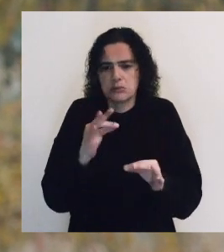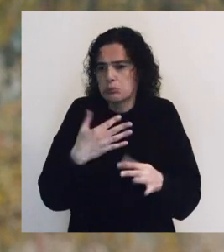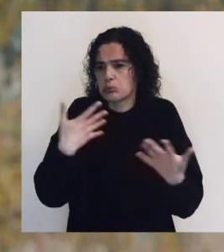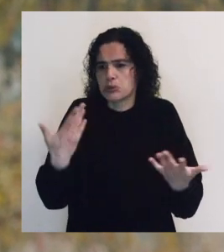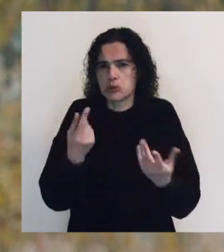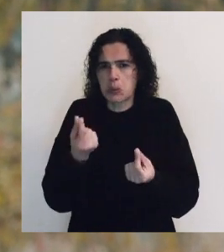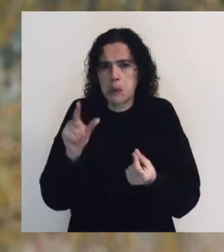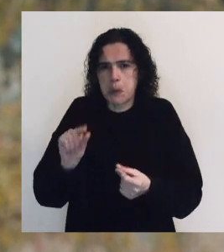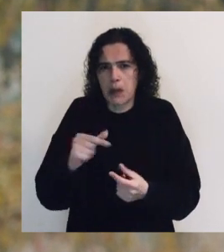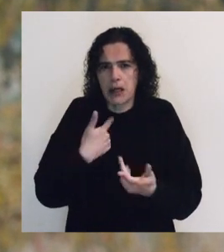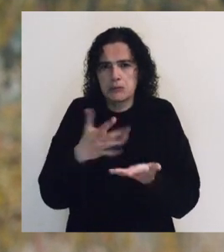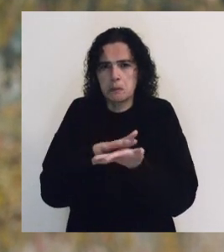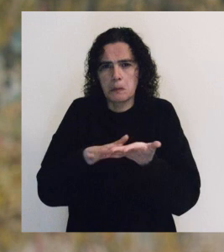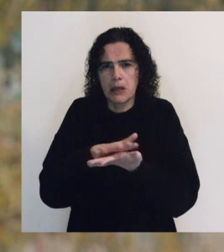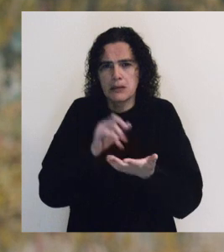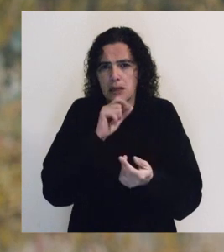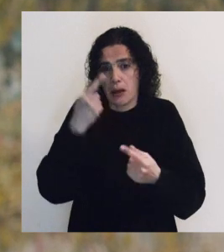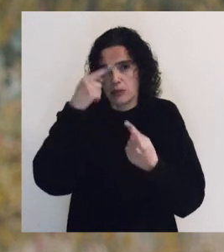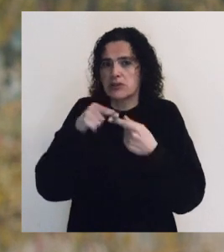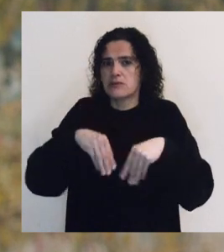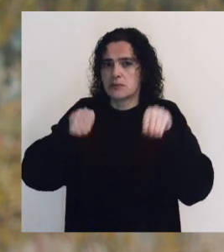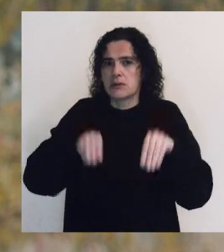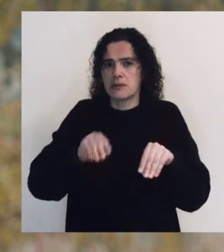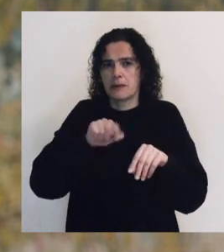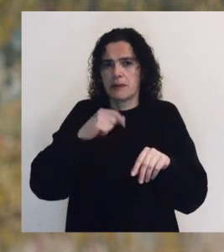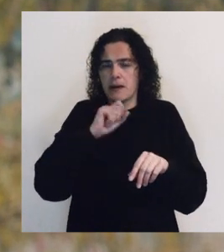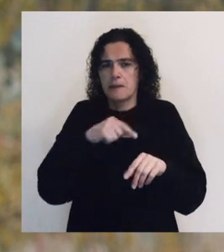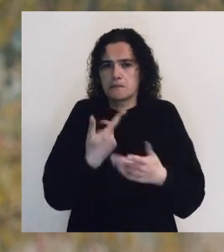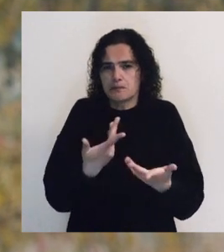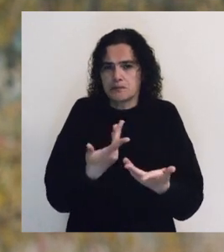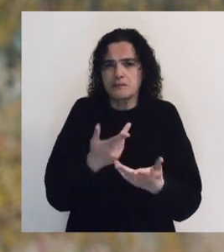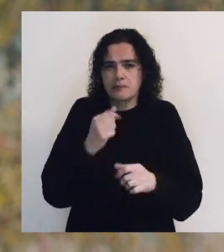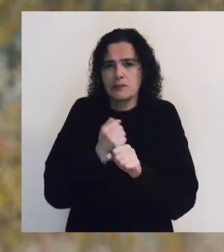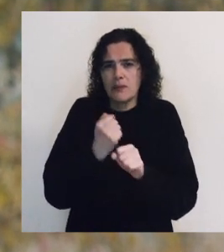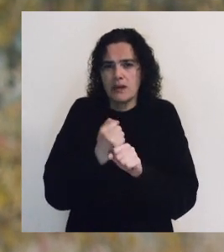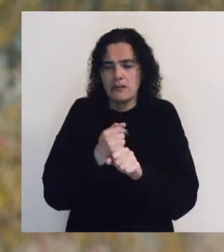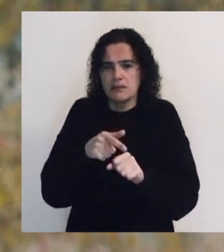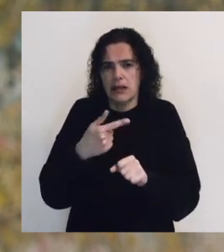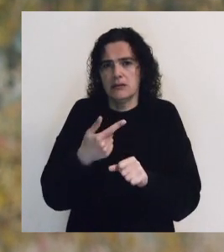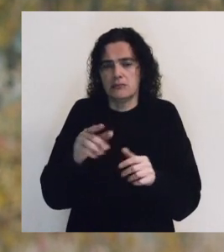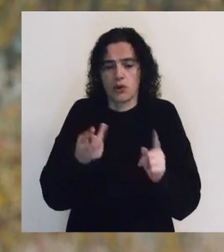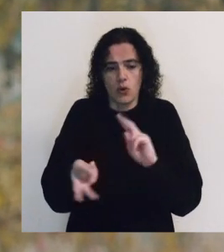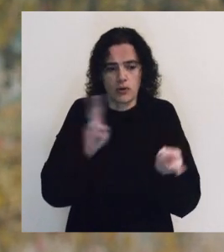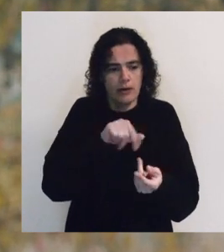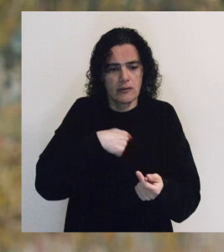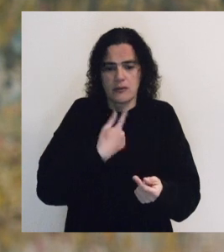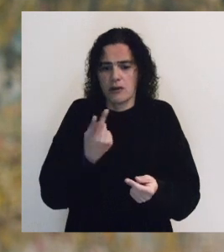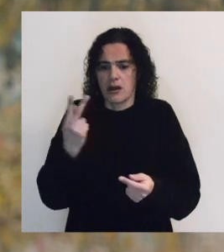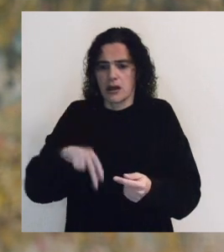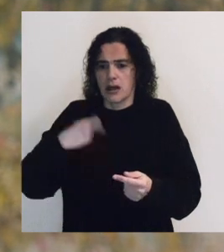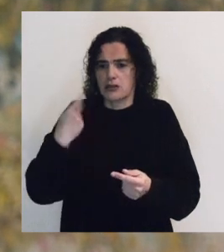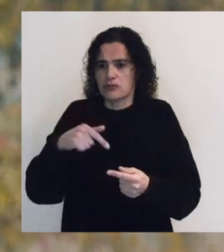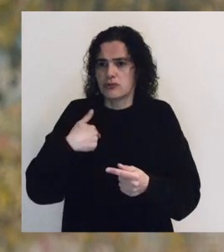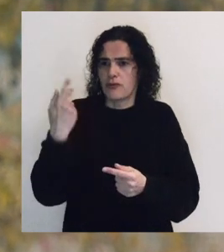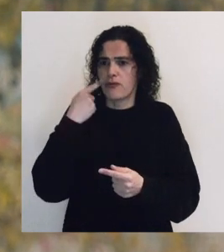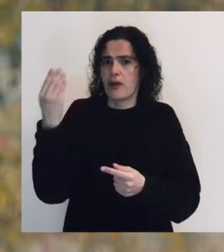simple, cheap element, to the tapestry, which are the ornament of, I would say, the rich and famous